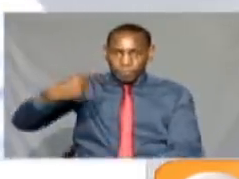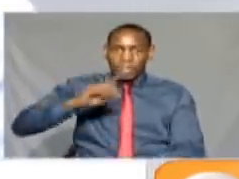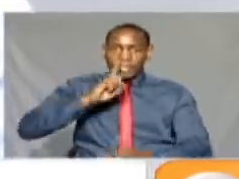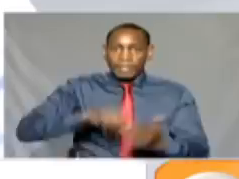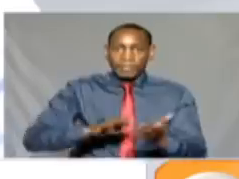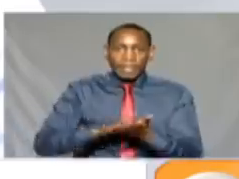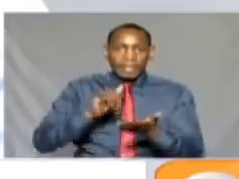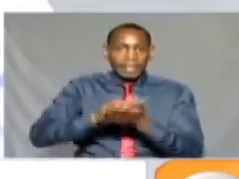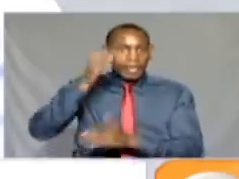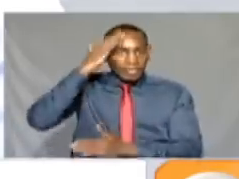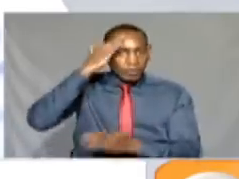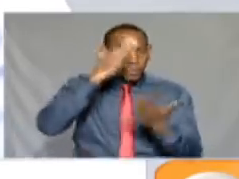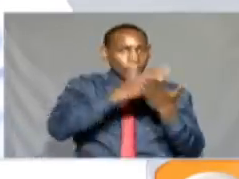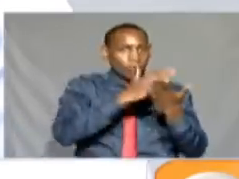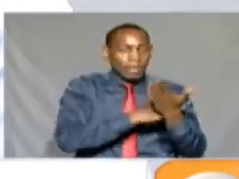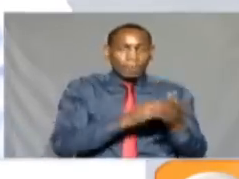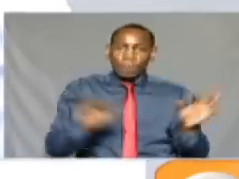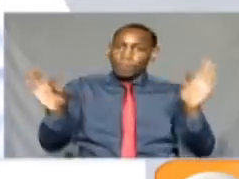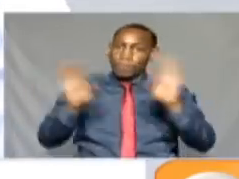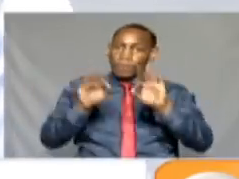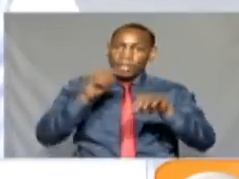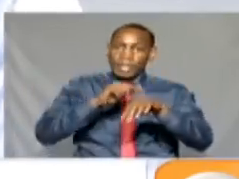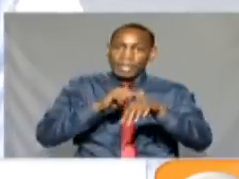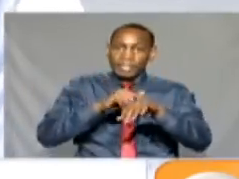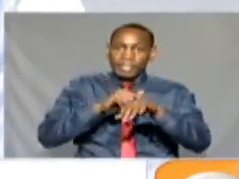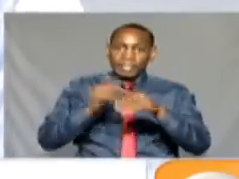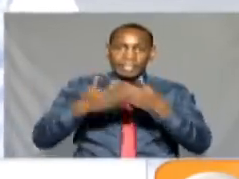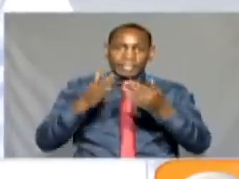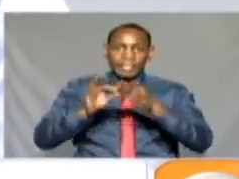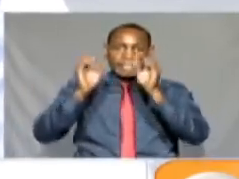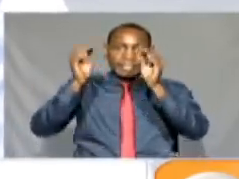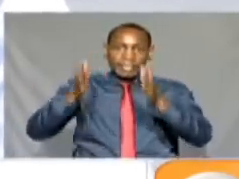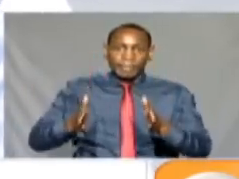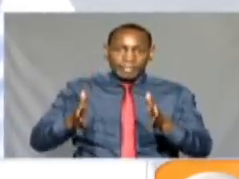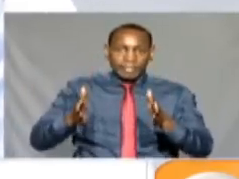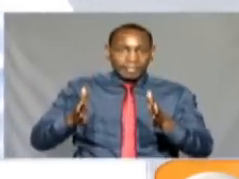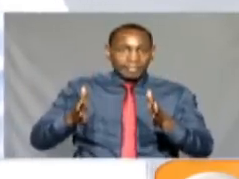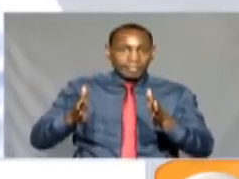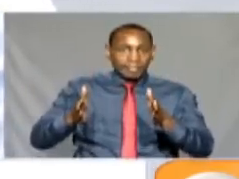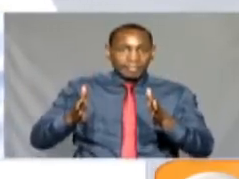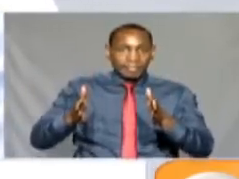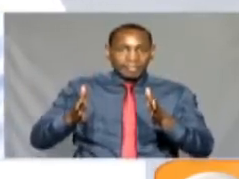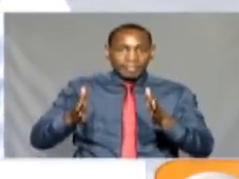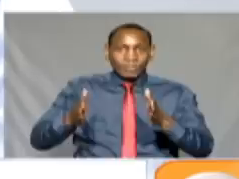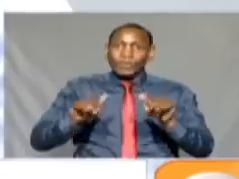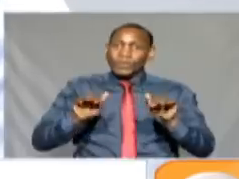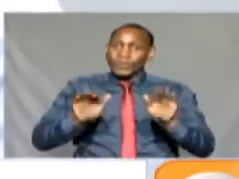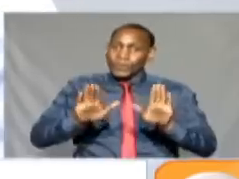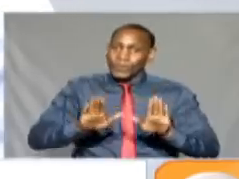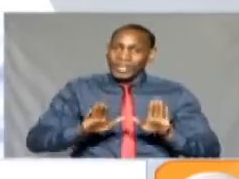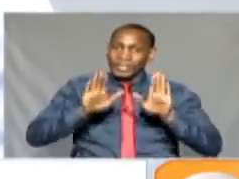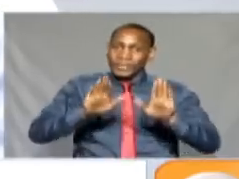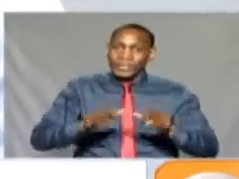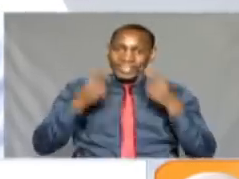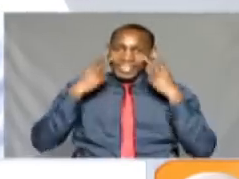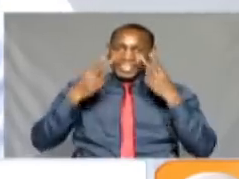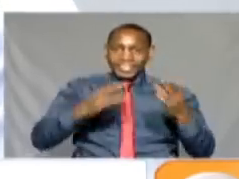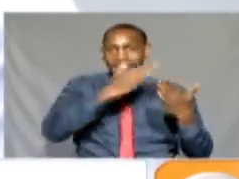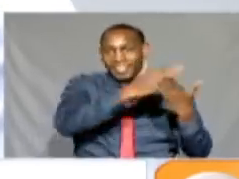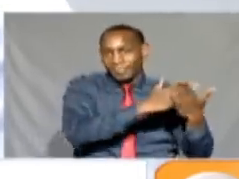you know the show is lit when the sign language interpreter poses to watch the